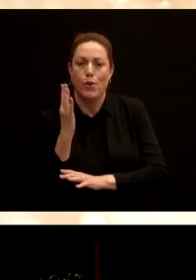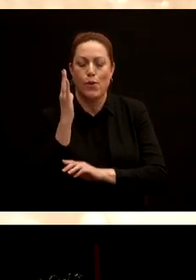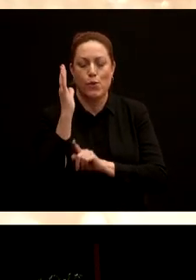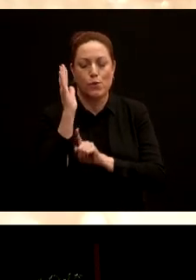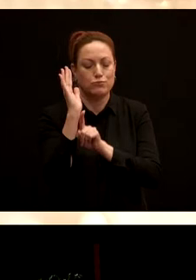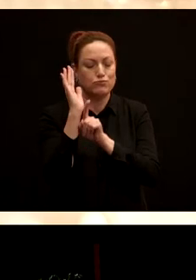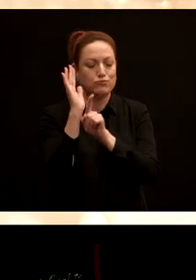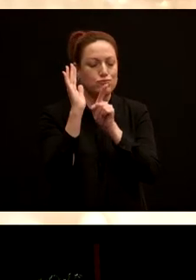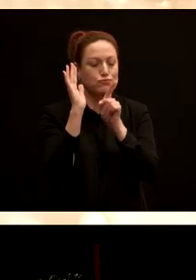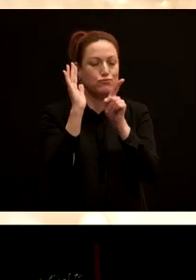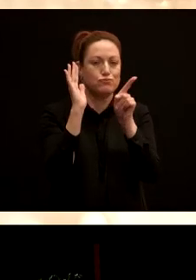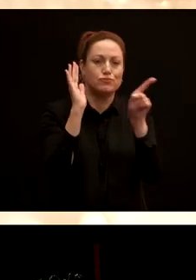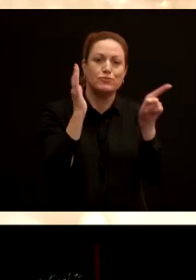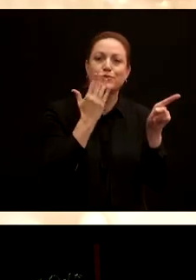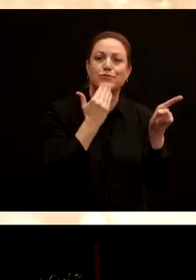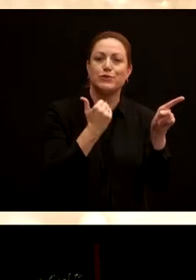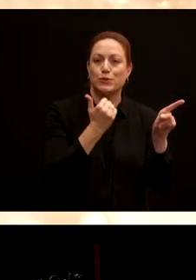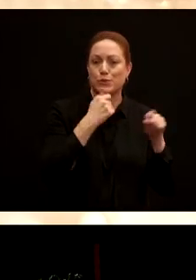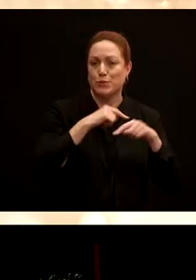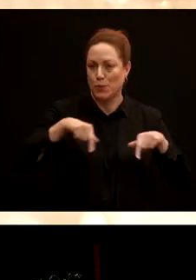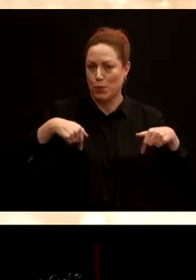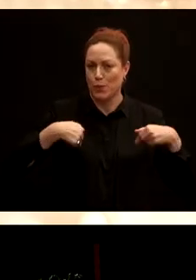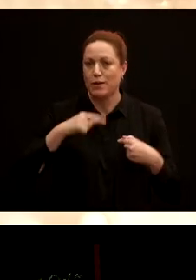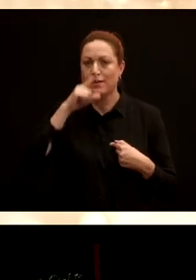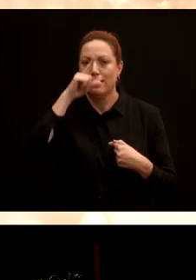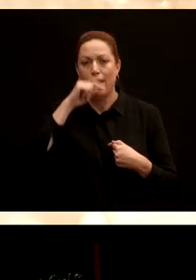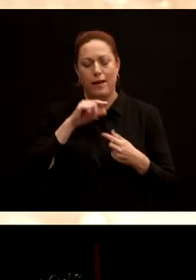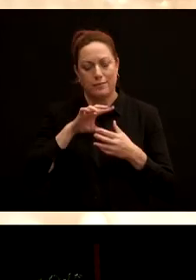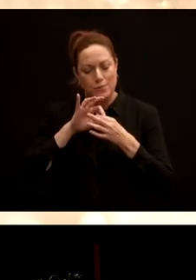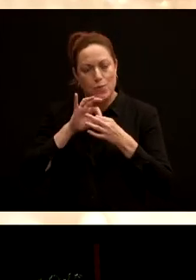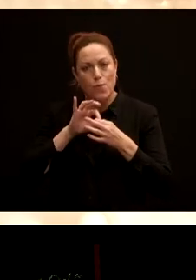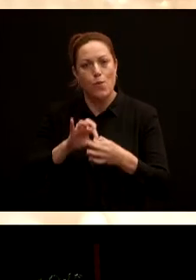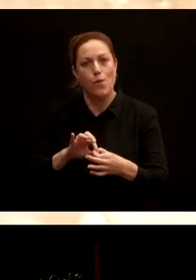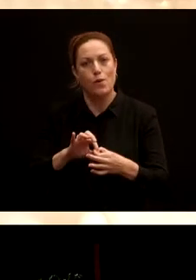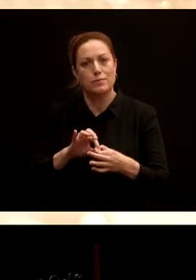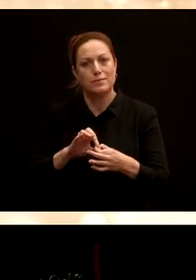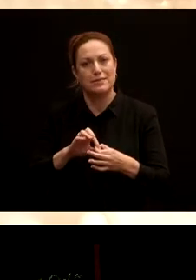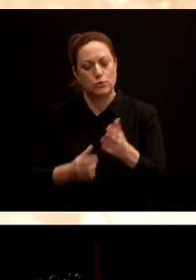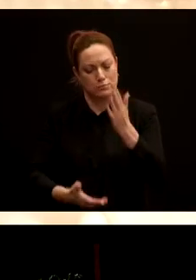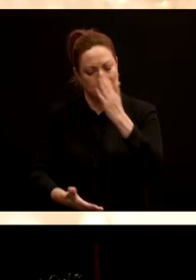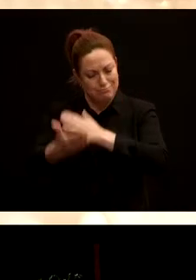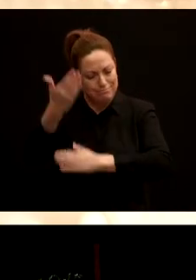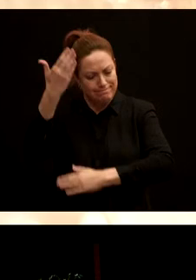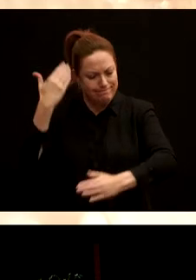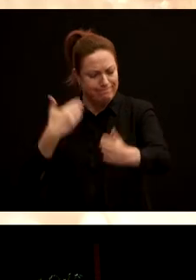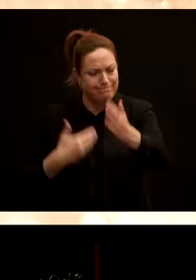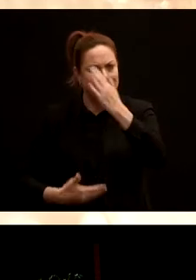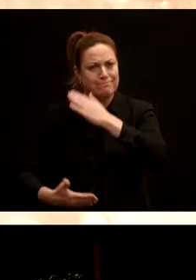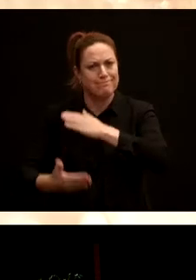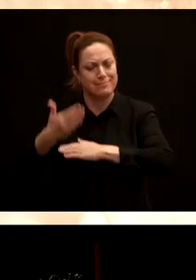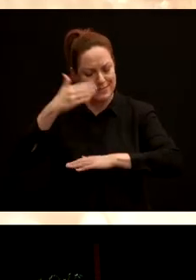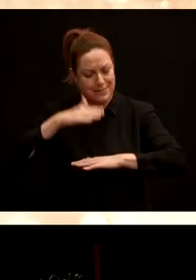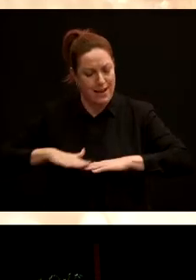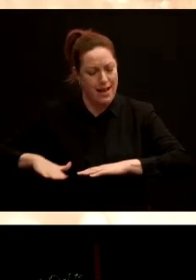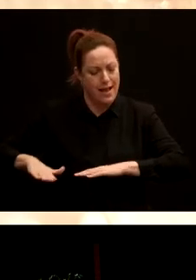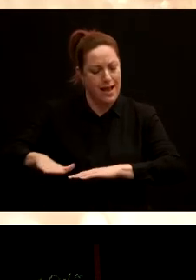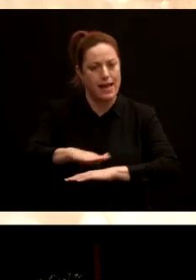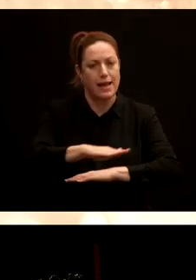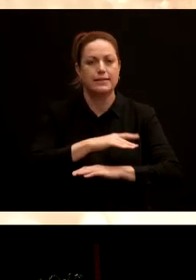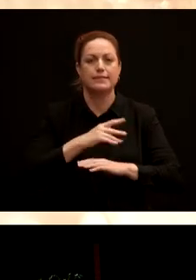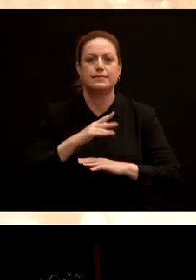may we wish to be grafted onto the ancient heritage of this land of our first people,